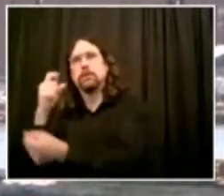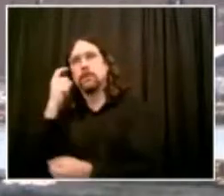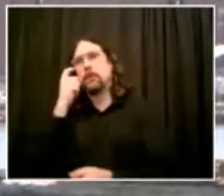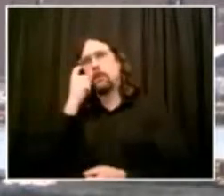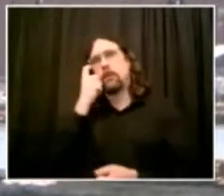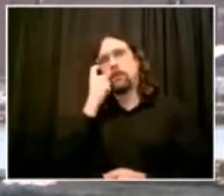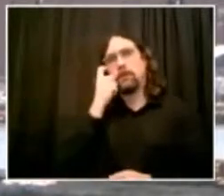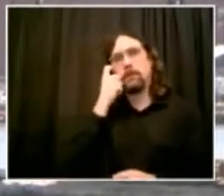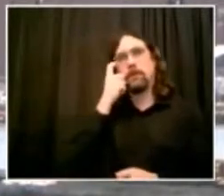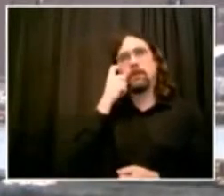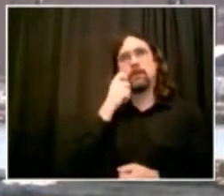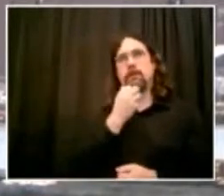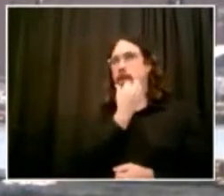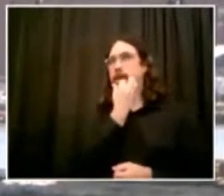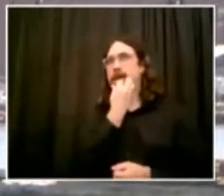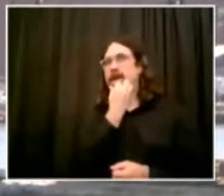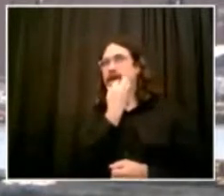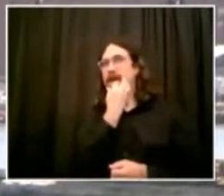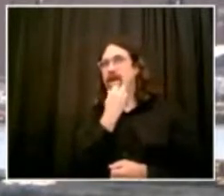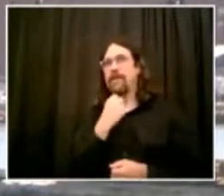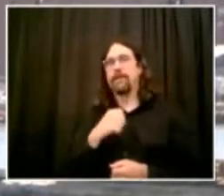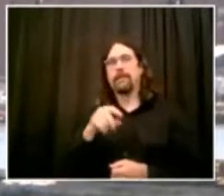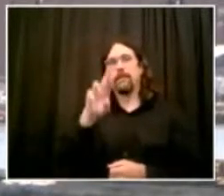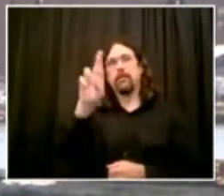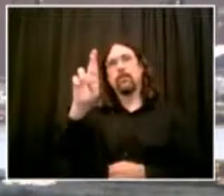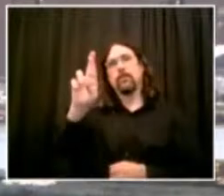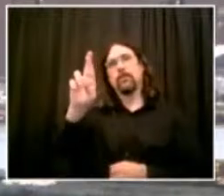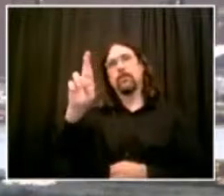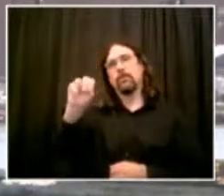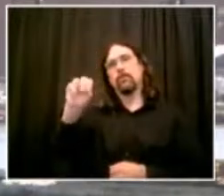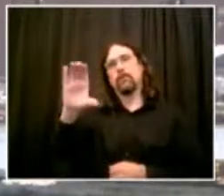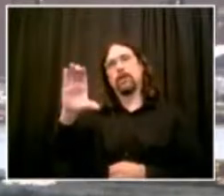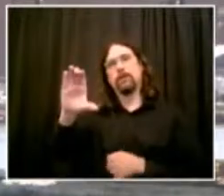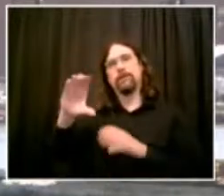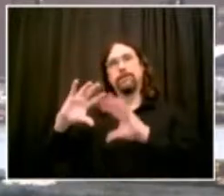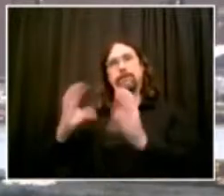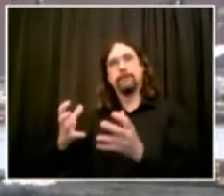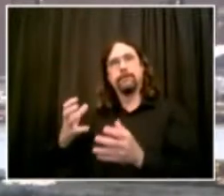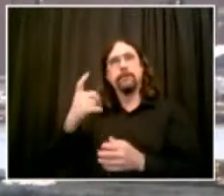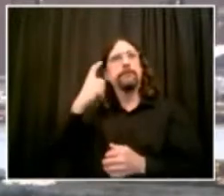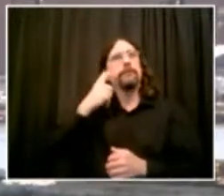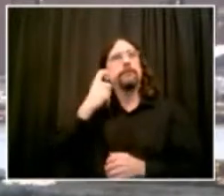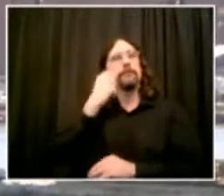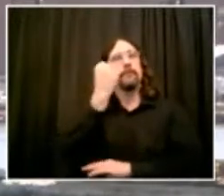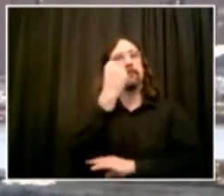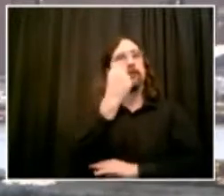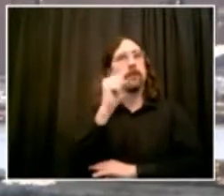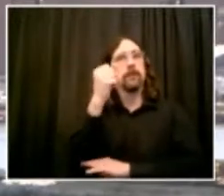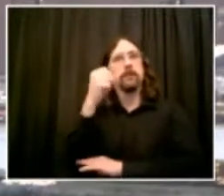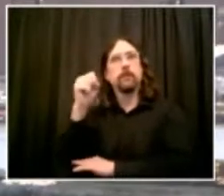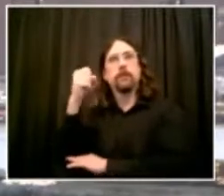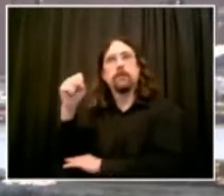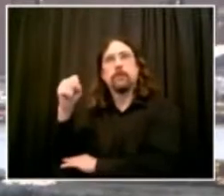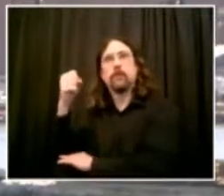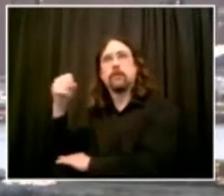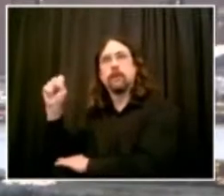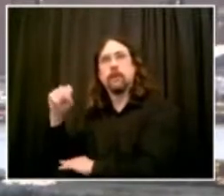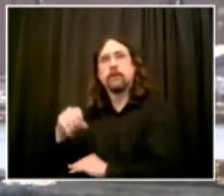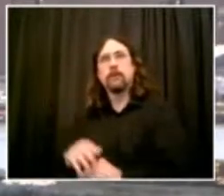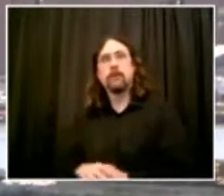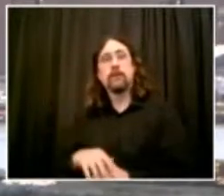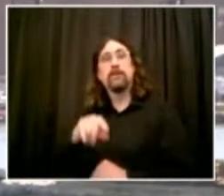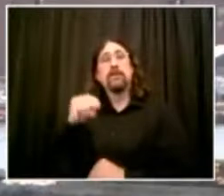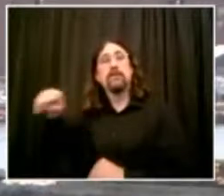by Night Blue and others. I know they pulled that back, but are you looking at that at all? Have you been briefed? Have you been told